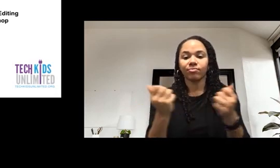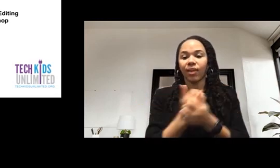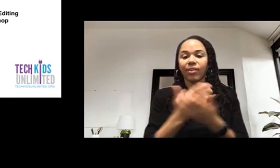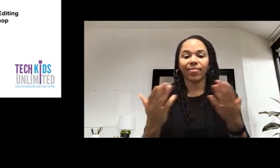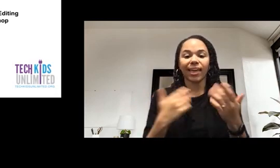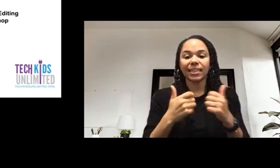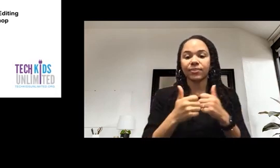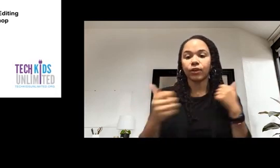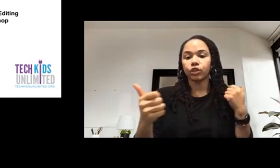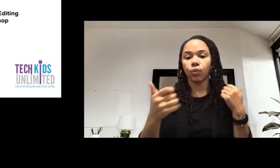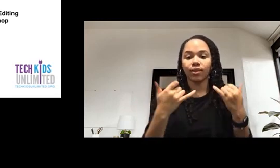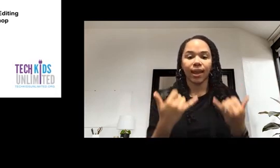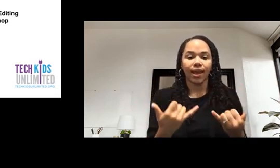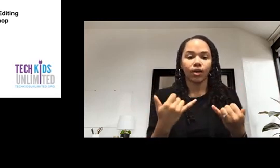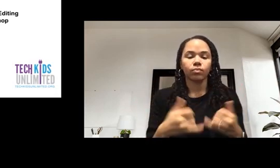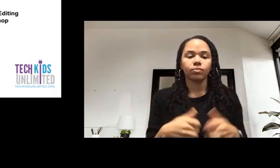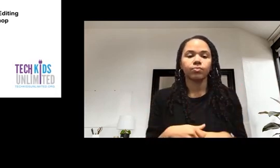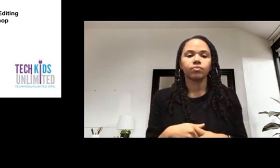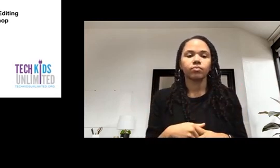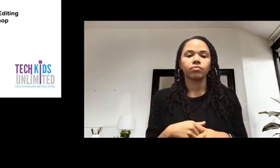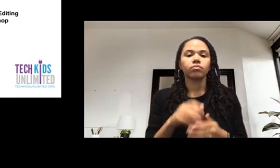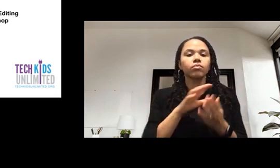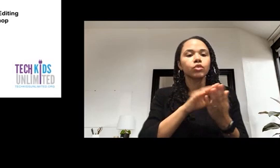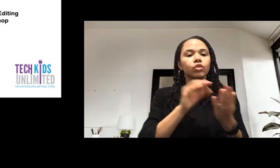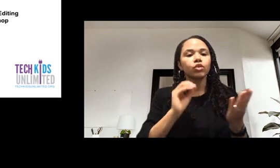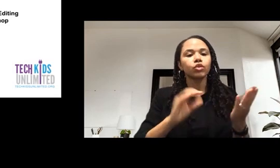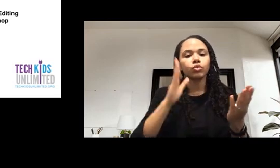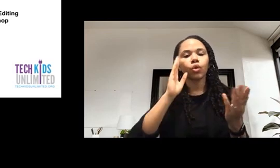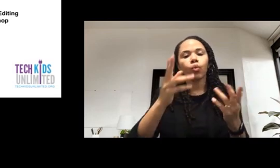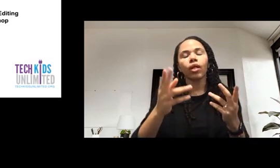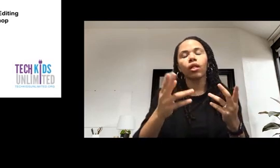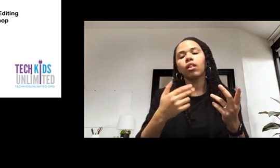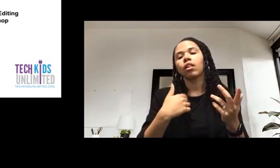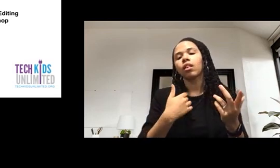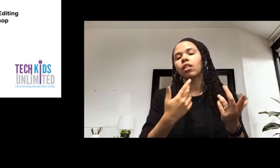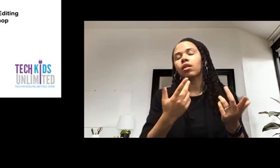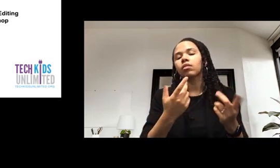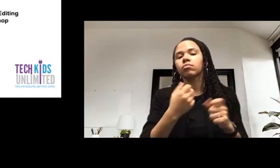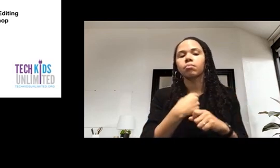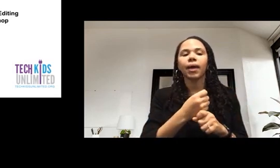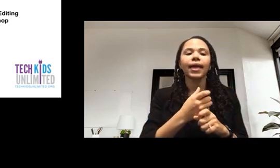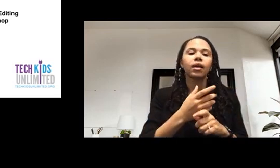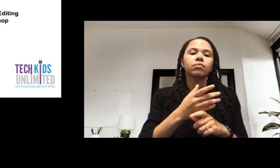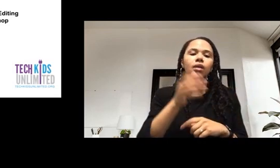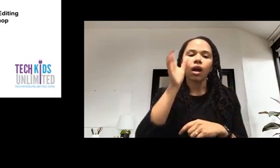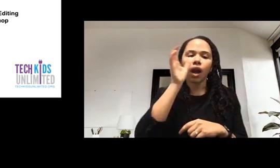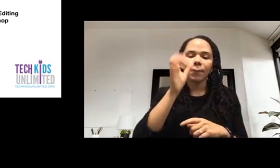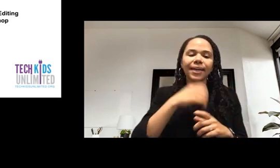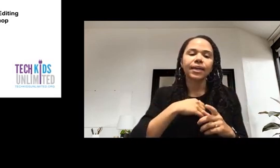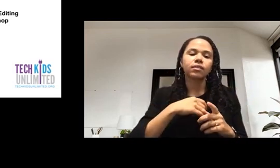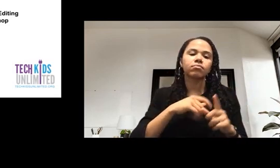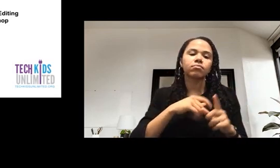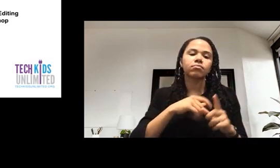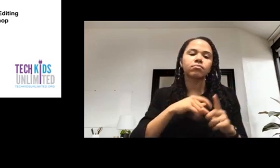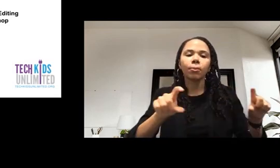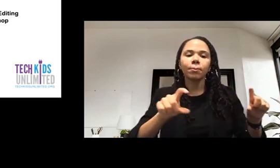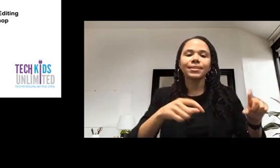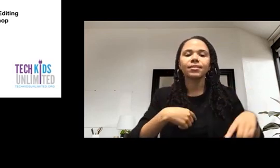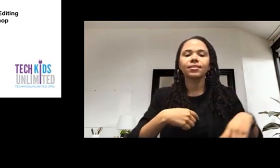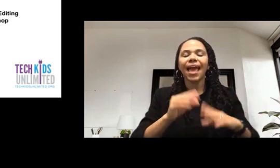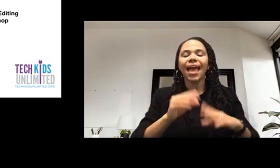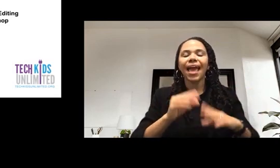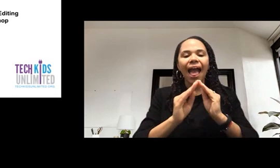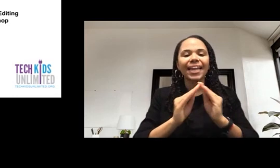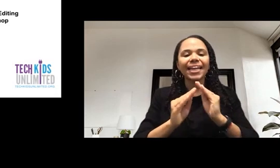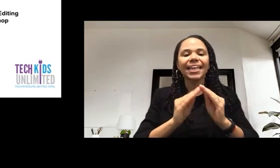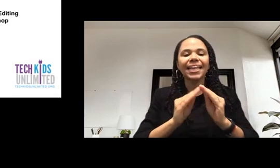you can see that, students will use, they'll make comic strips, they do editing, they do video editing, photo editing,